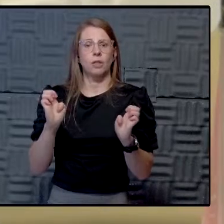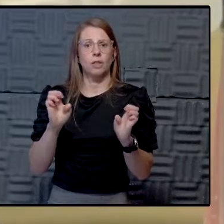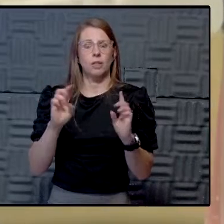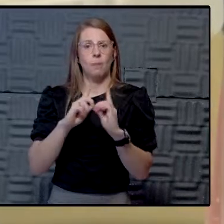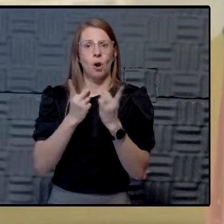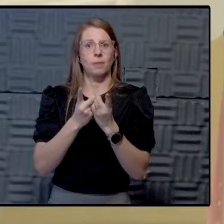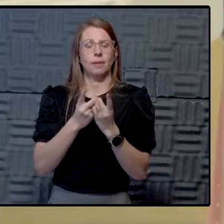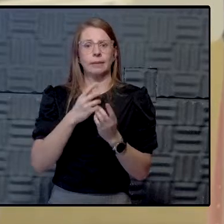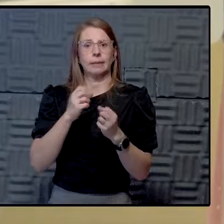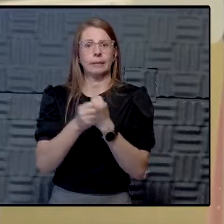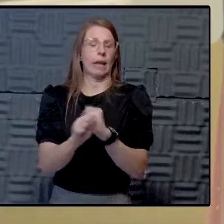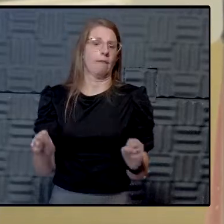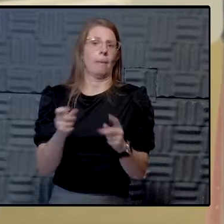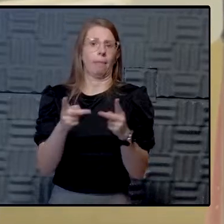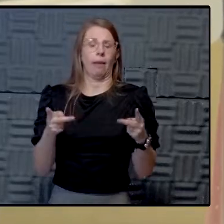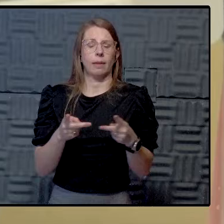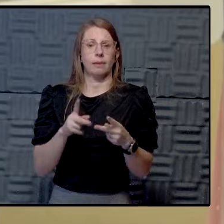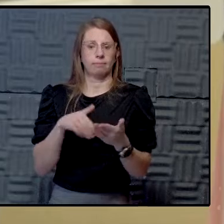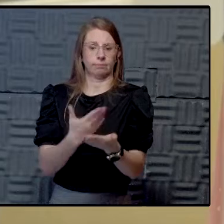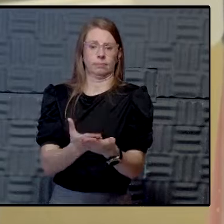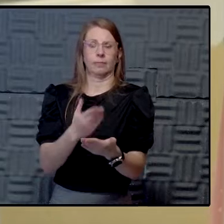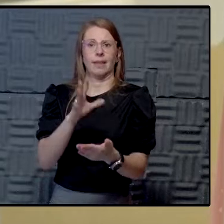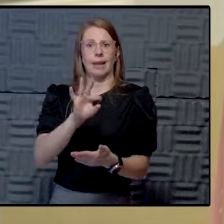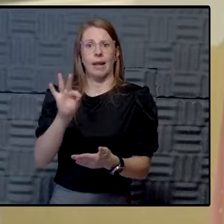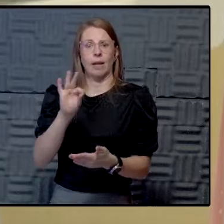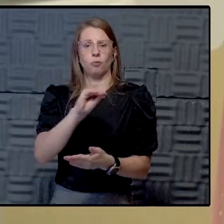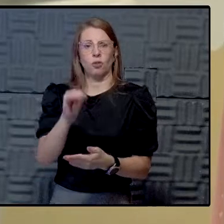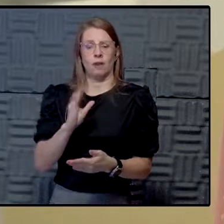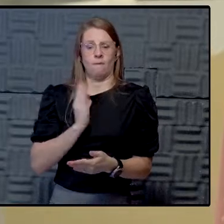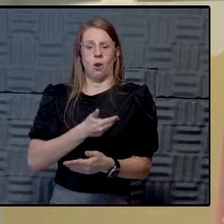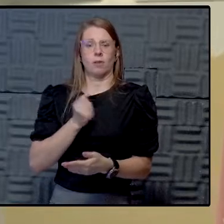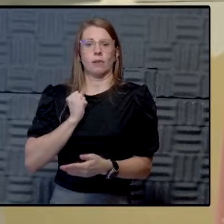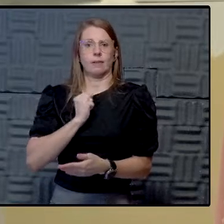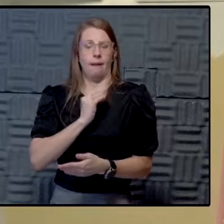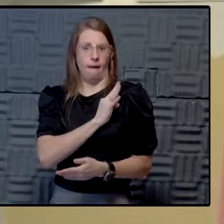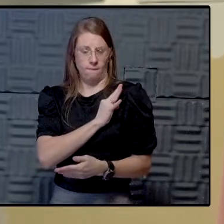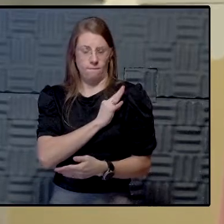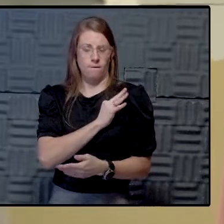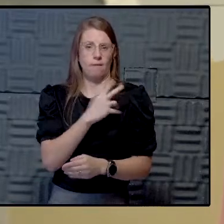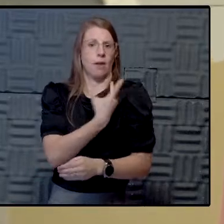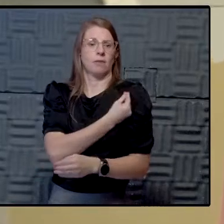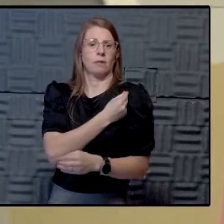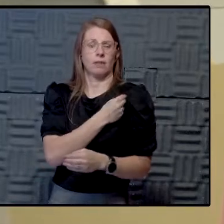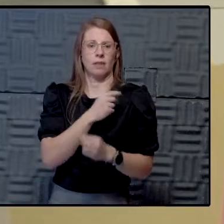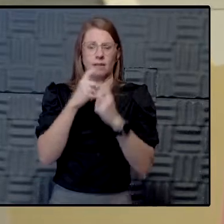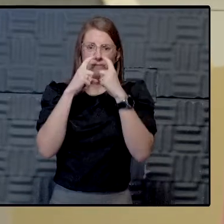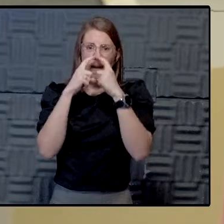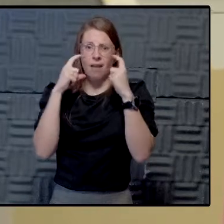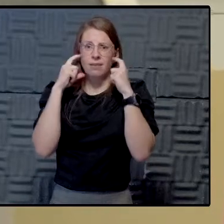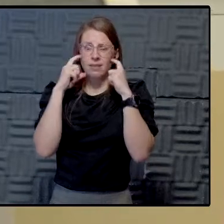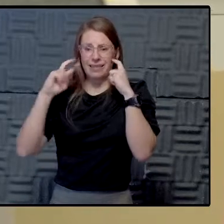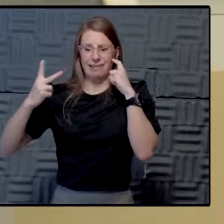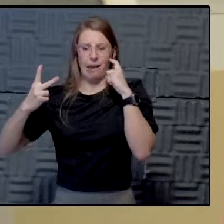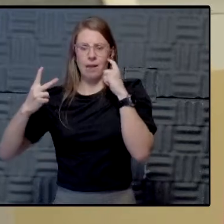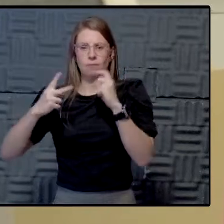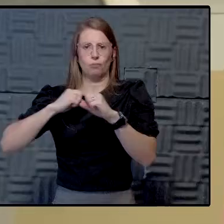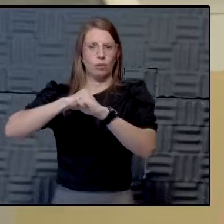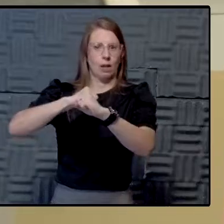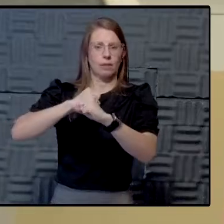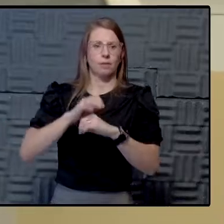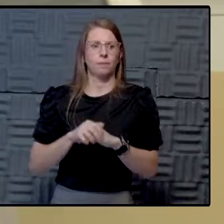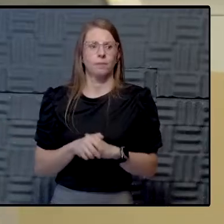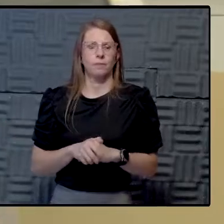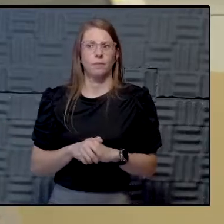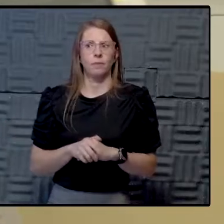safest places to be because 99% of our staff are vaccinated, and we all have a mask. We have a second layer of protection. Yeah. So it's a great